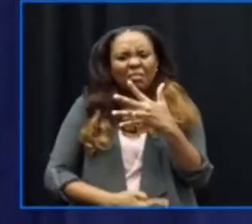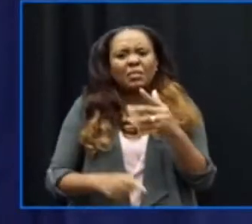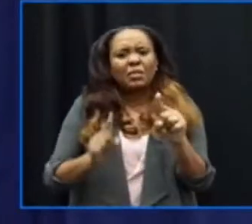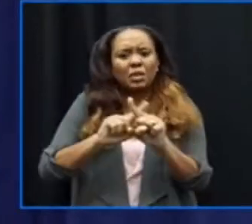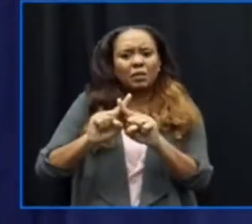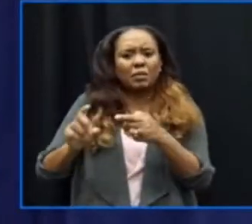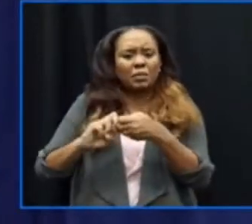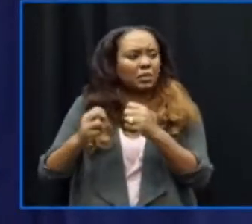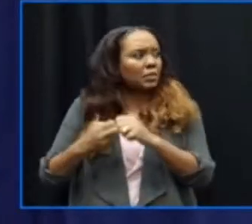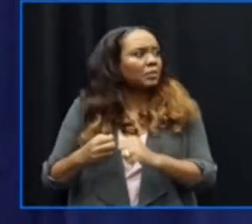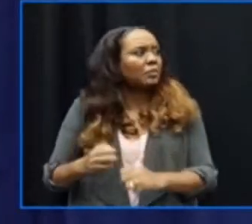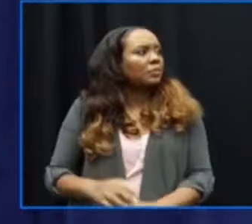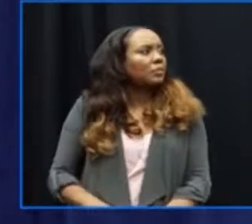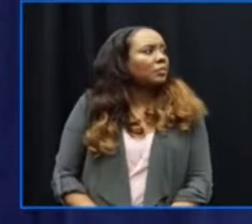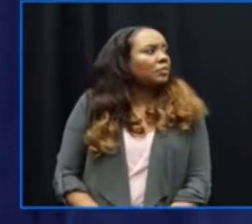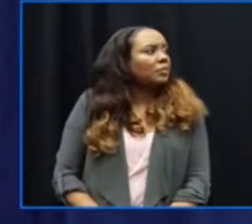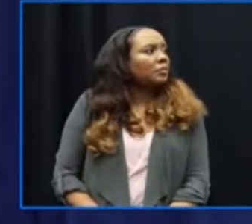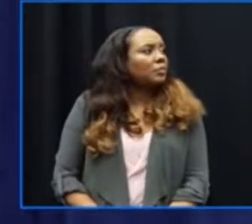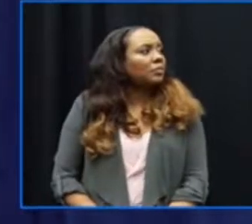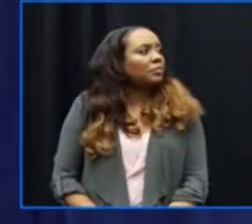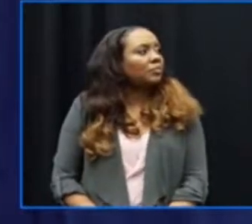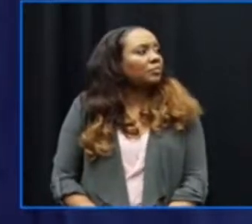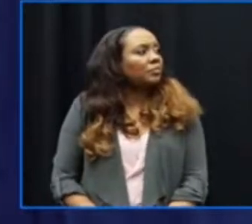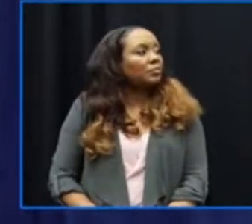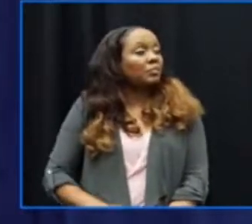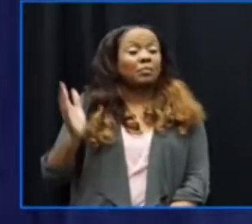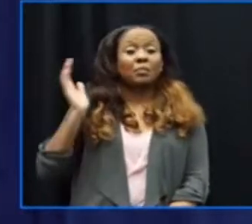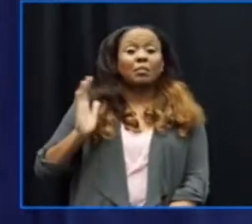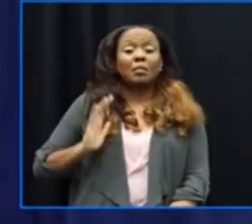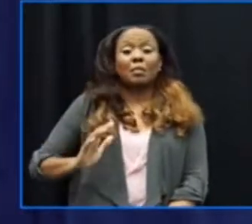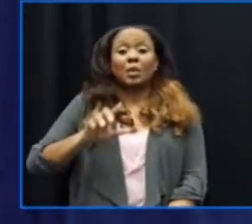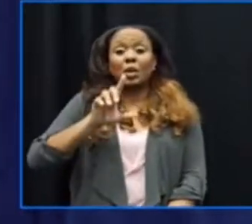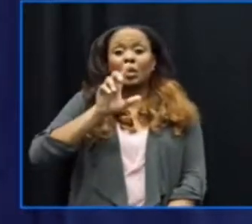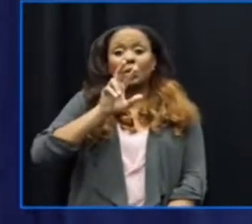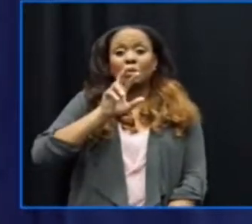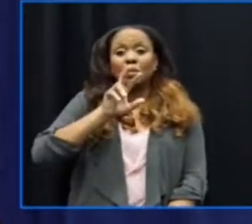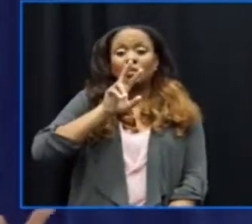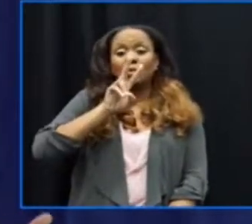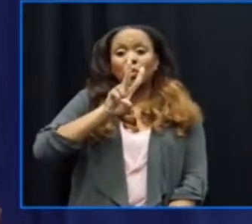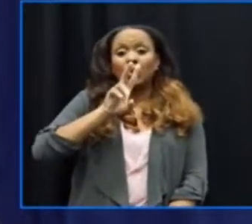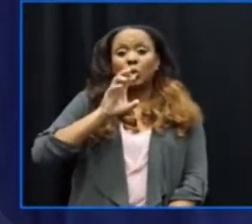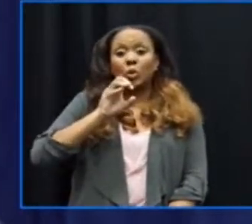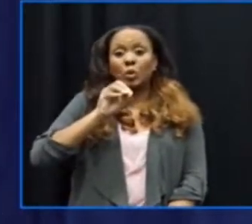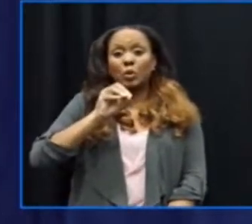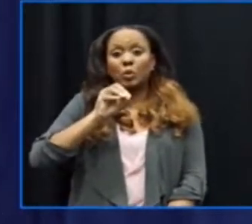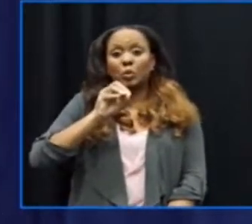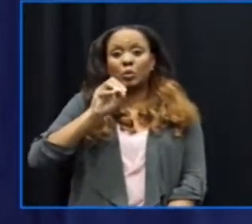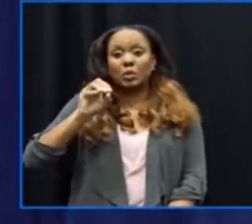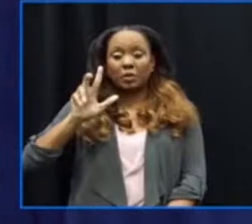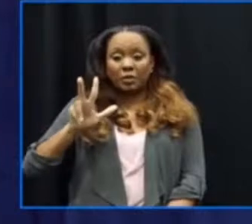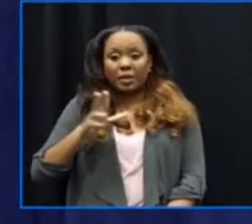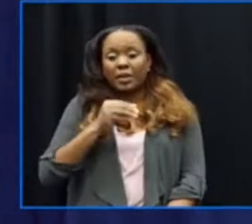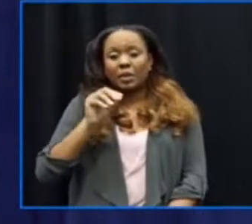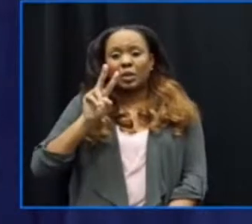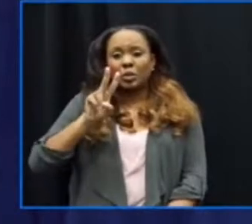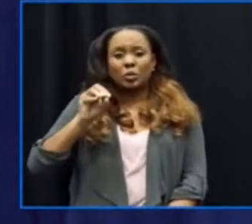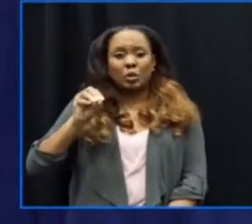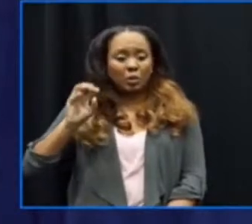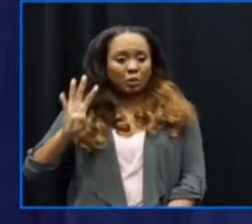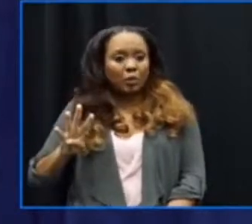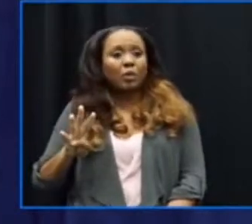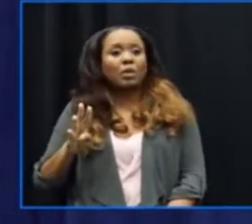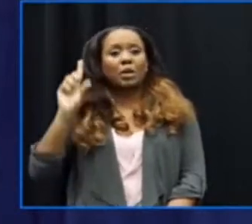In 2003-2004, the then government embarked on a reform exercise for the